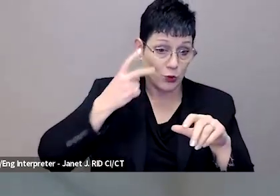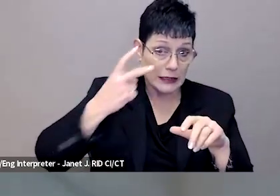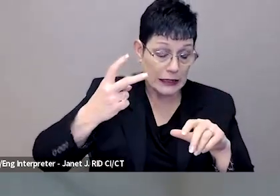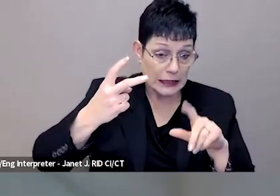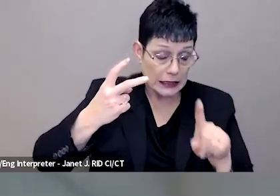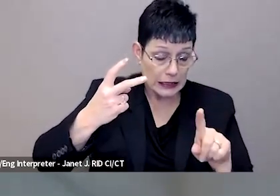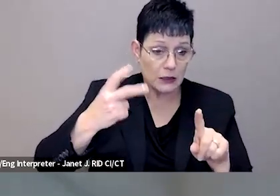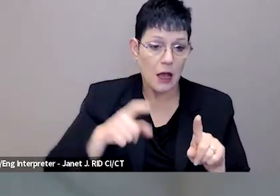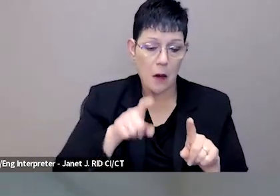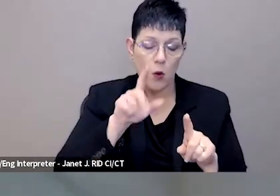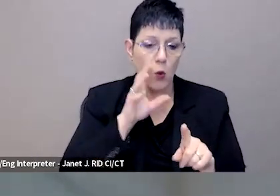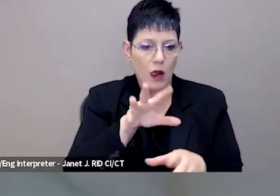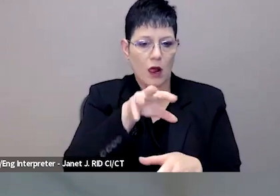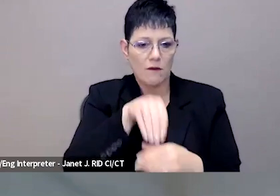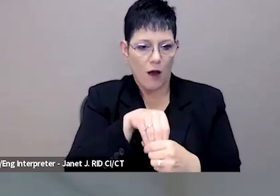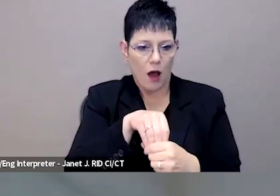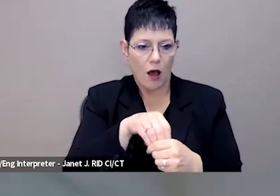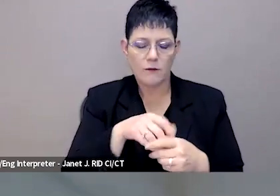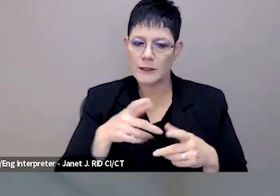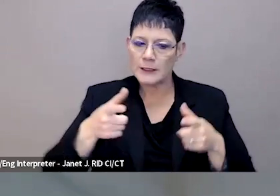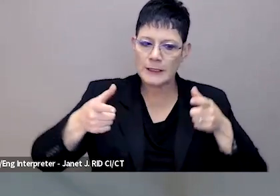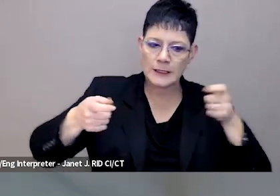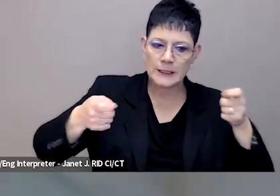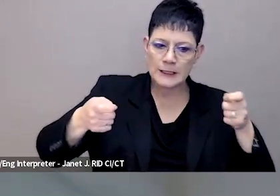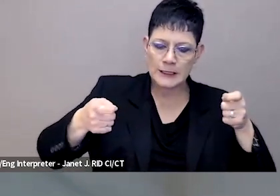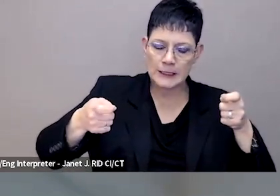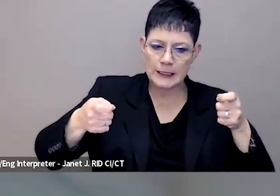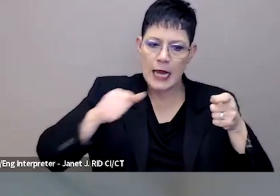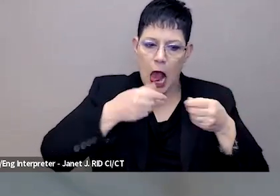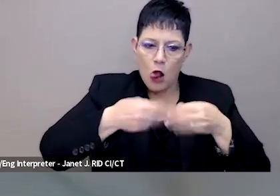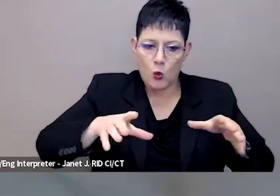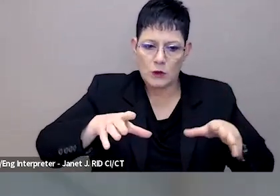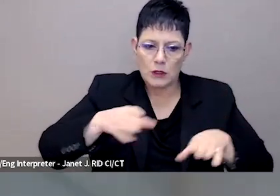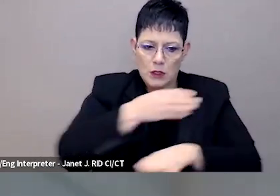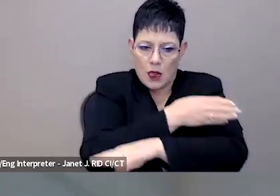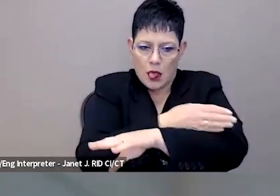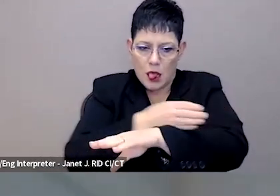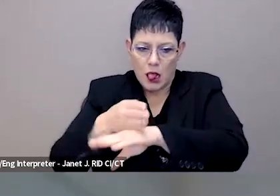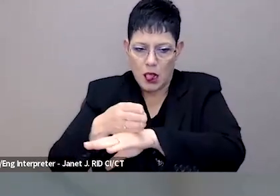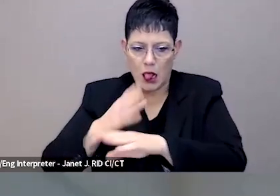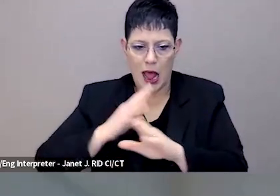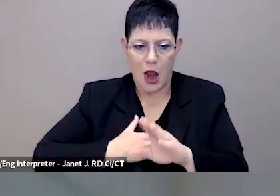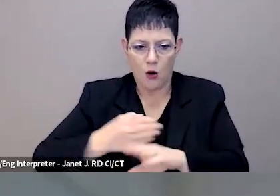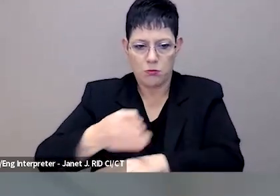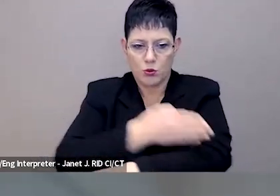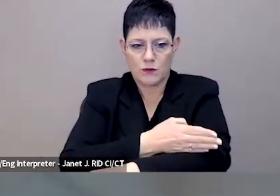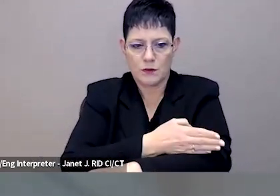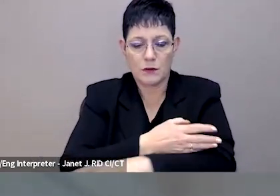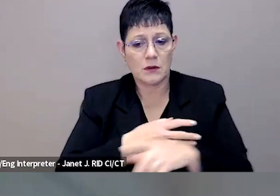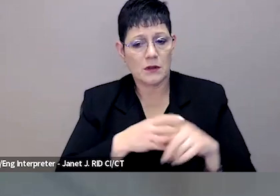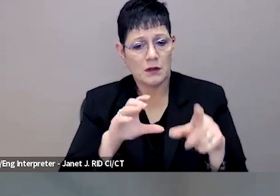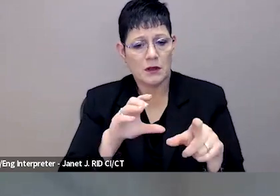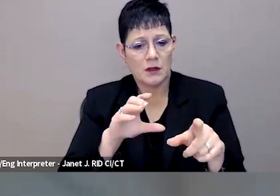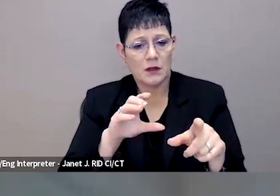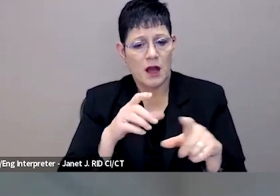will involve holding the line on progress that has already been made. And Tori Cross from Caring Across Generations made this